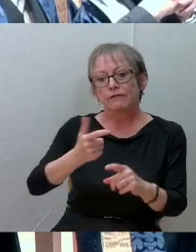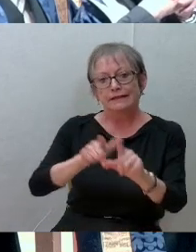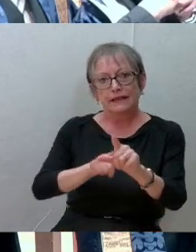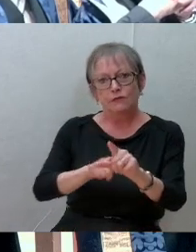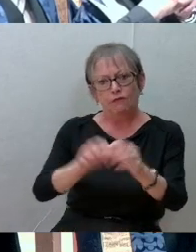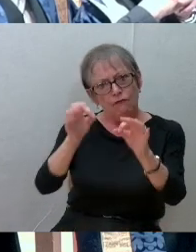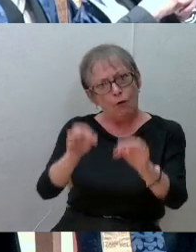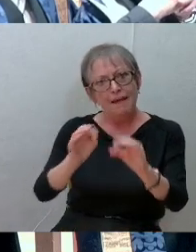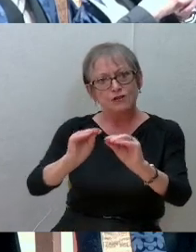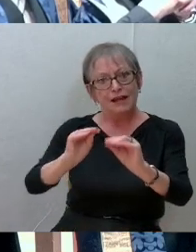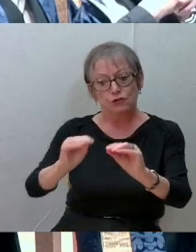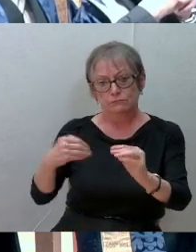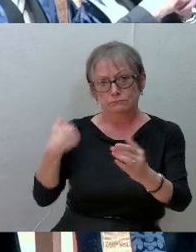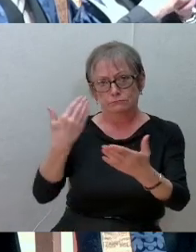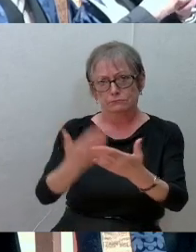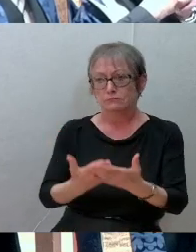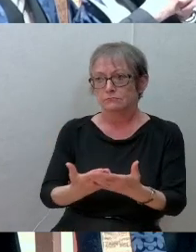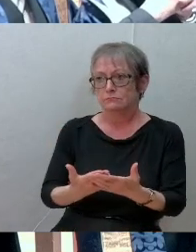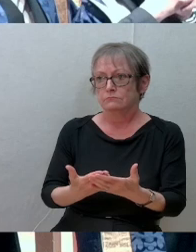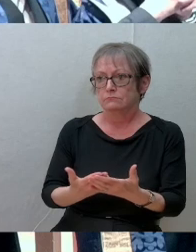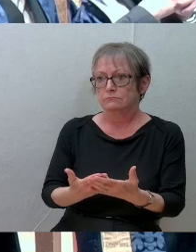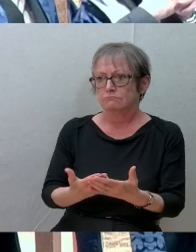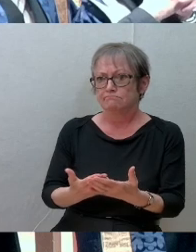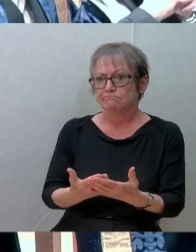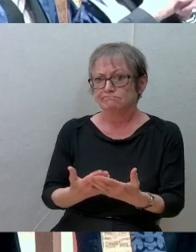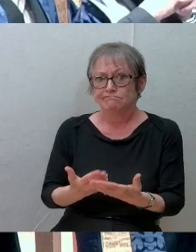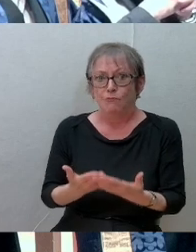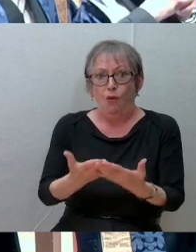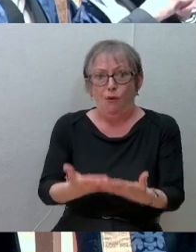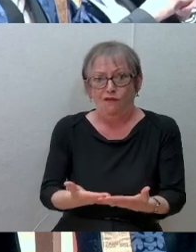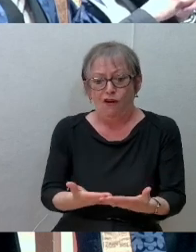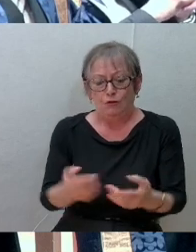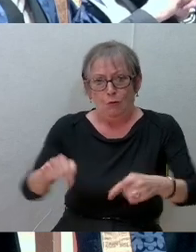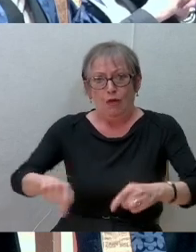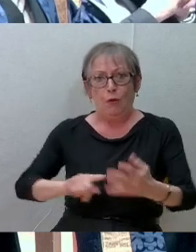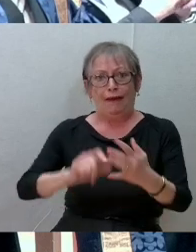education. Some might say I haven't had much to offer to this country.